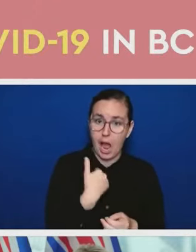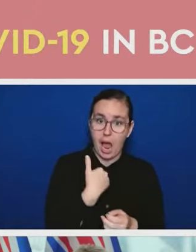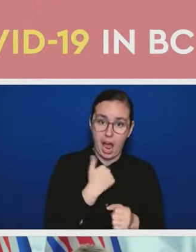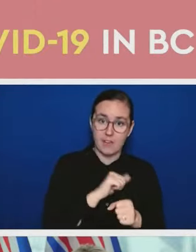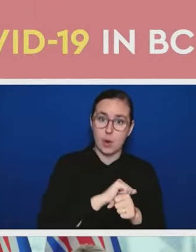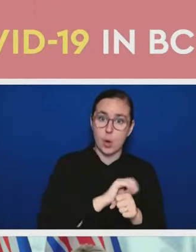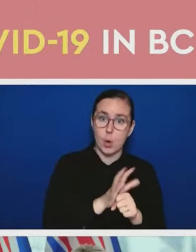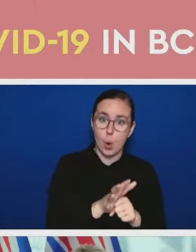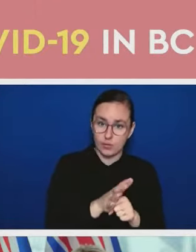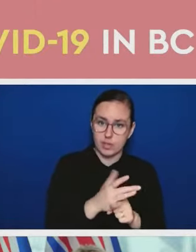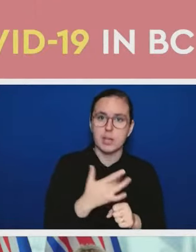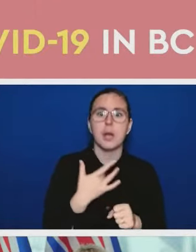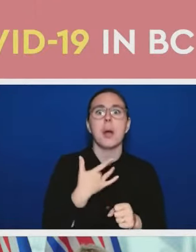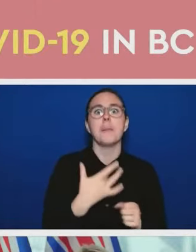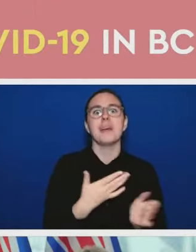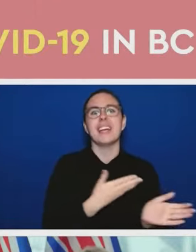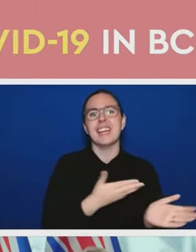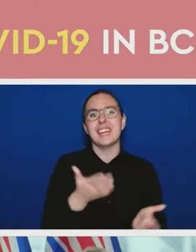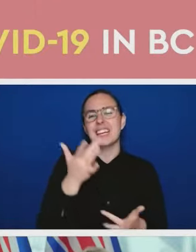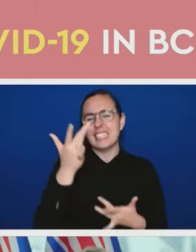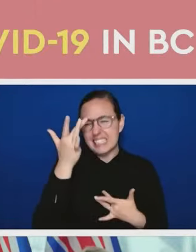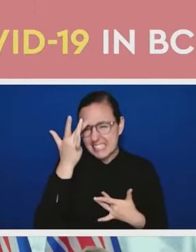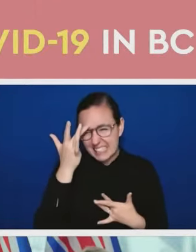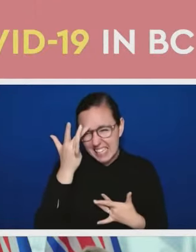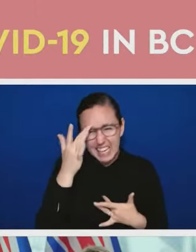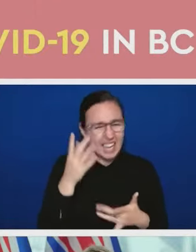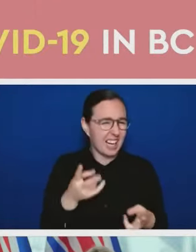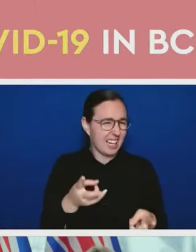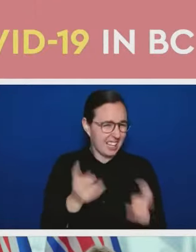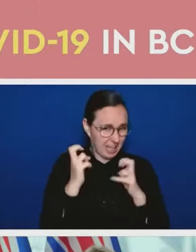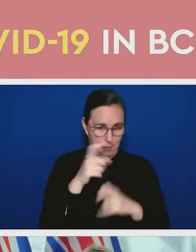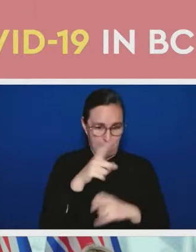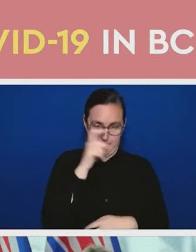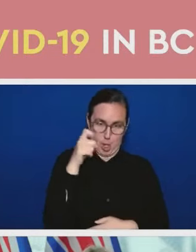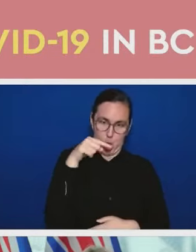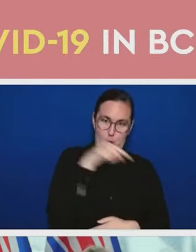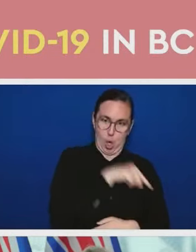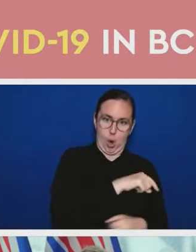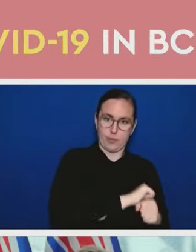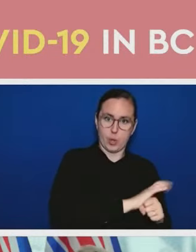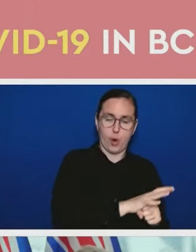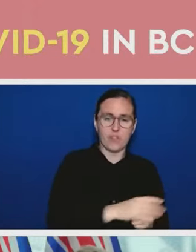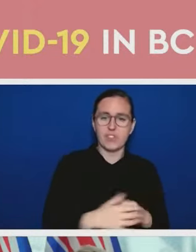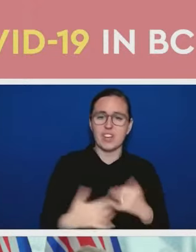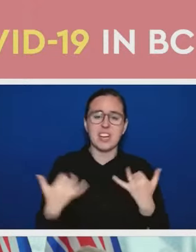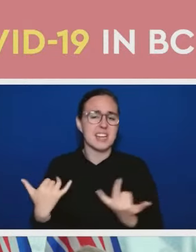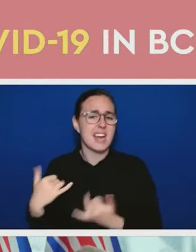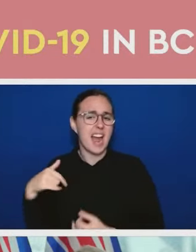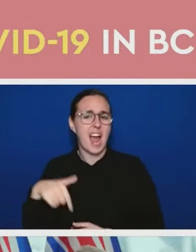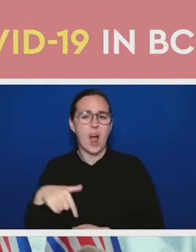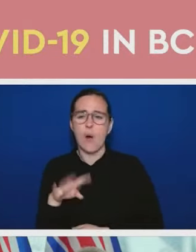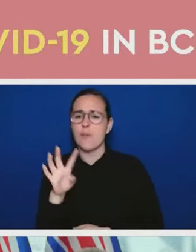of people in hospital right now are there because of COVID. And the rest are there with a positive COVID test